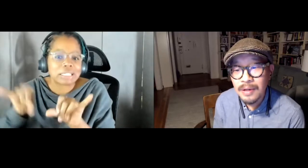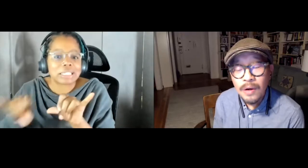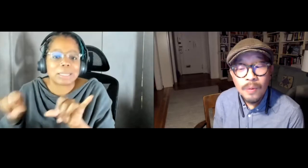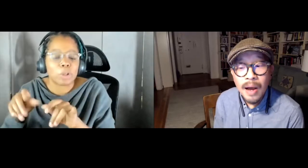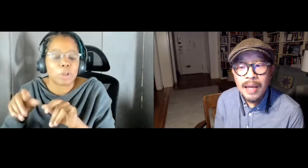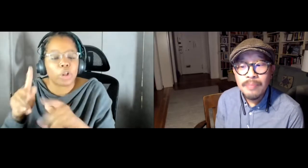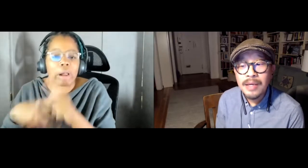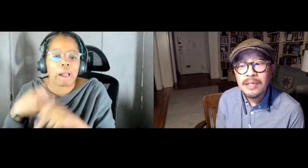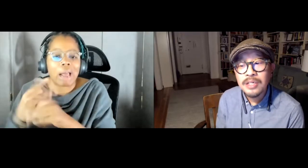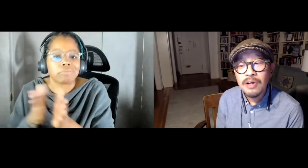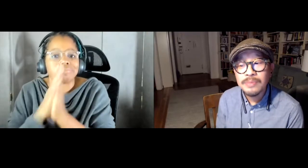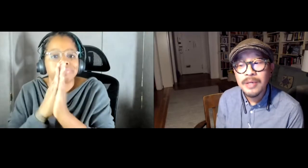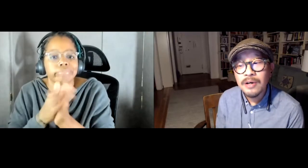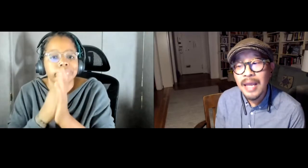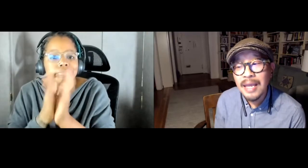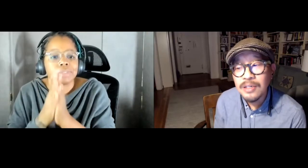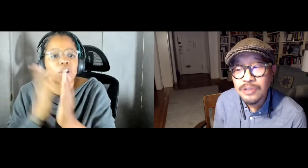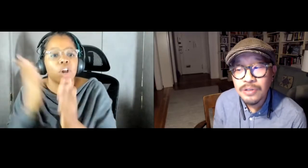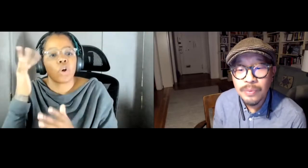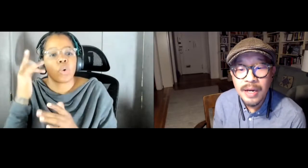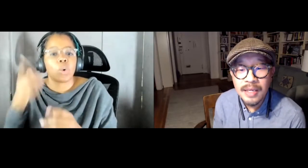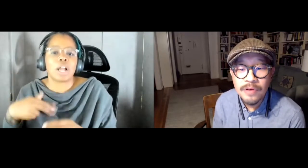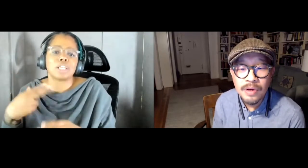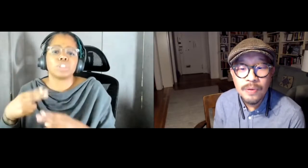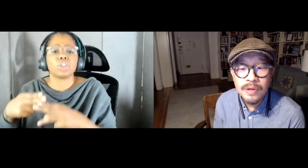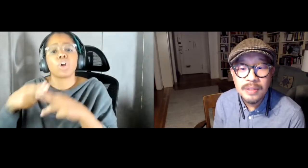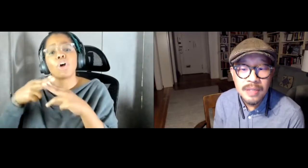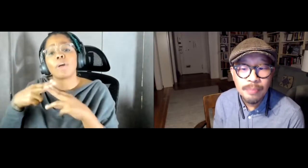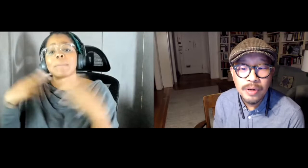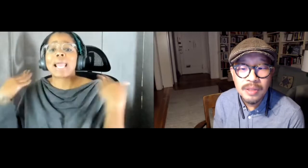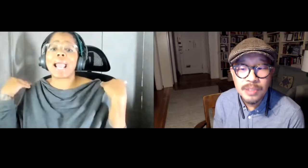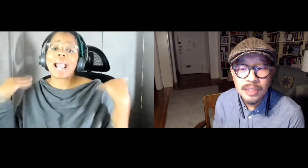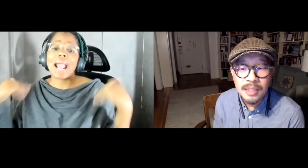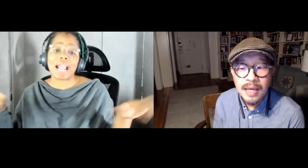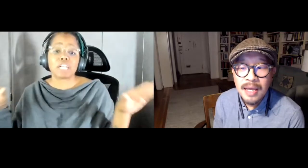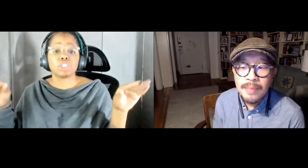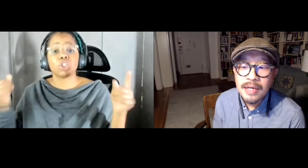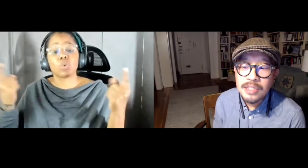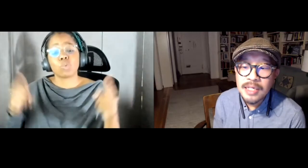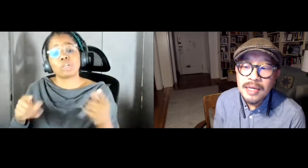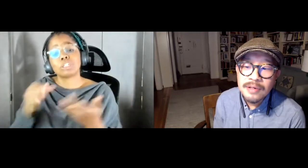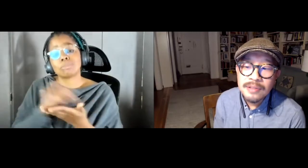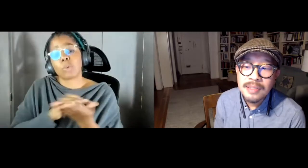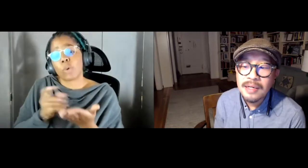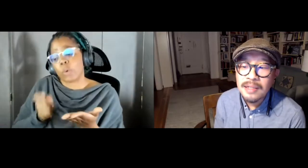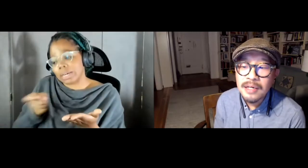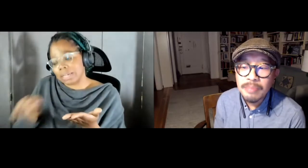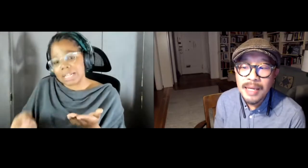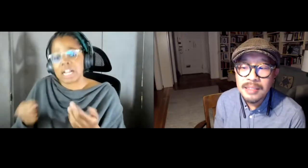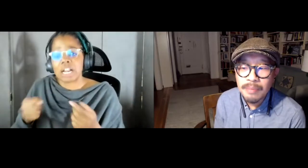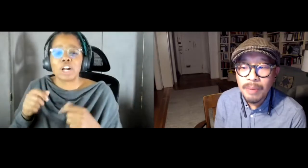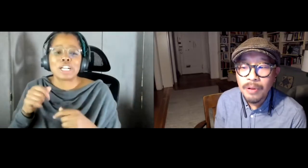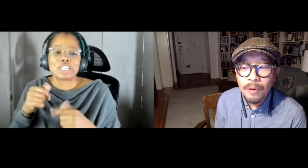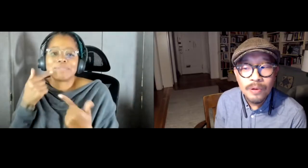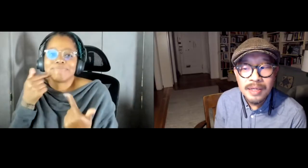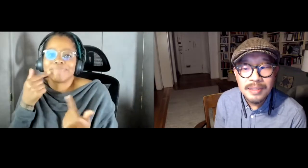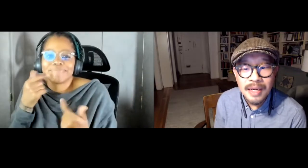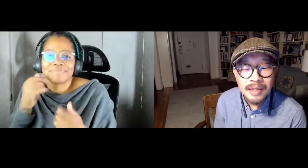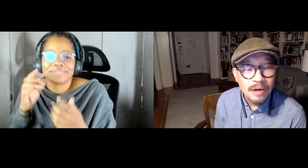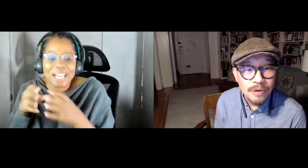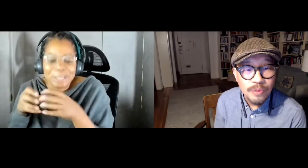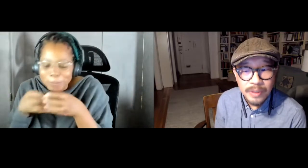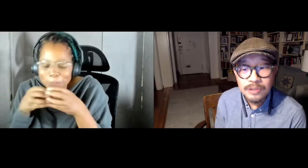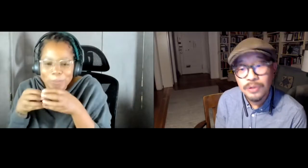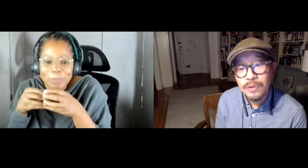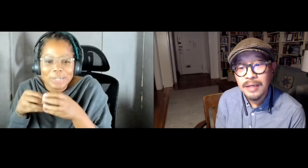requests. Why? Because she calls me her angel when I give her the coins to operate the machine. Because she giggles at the clear plastic bubble holding